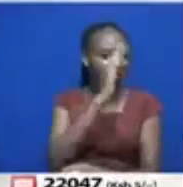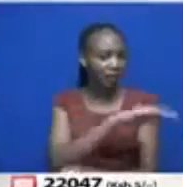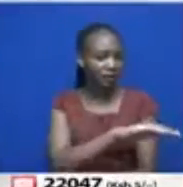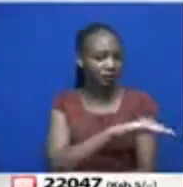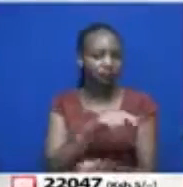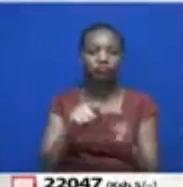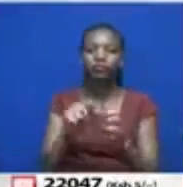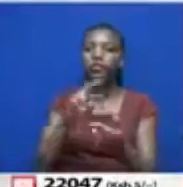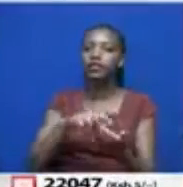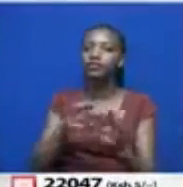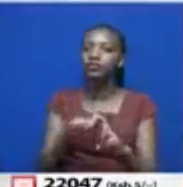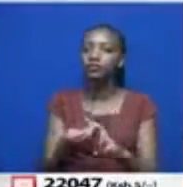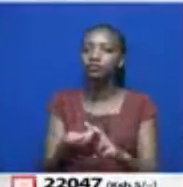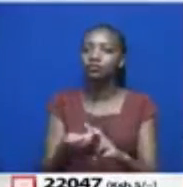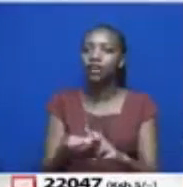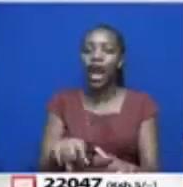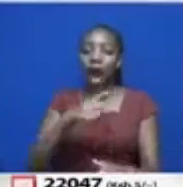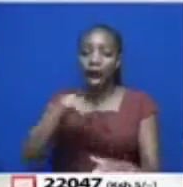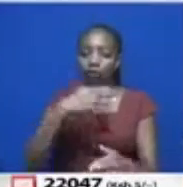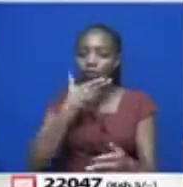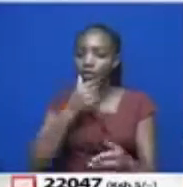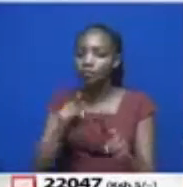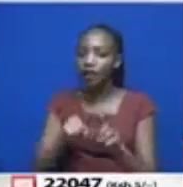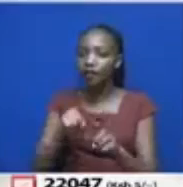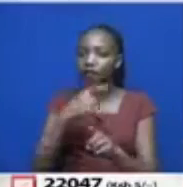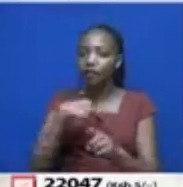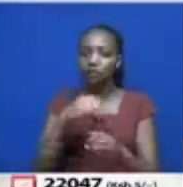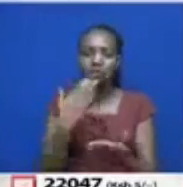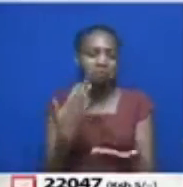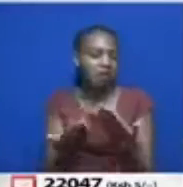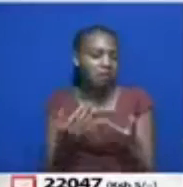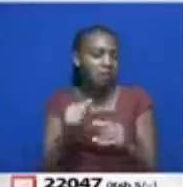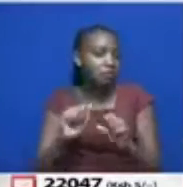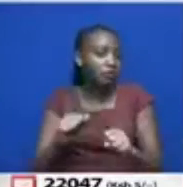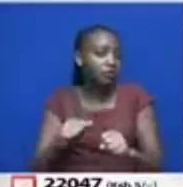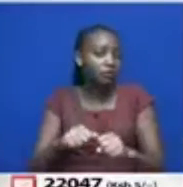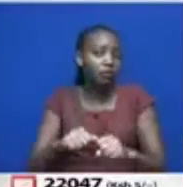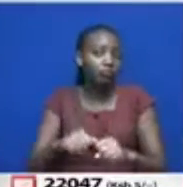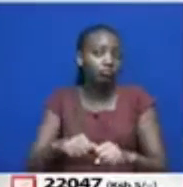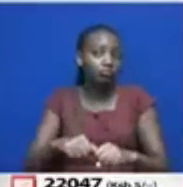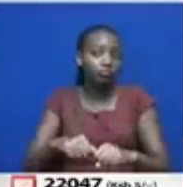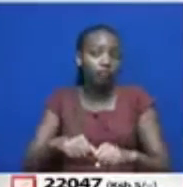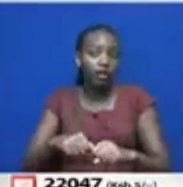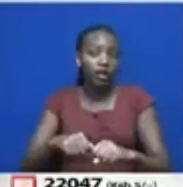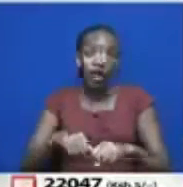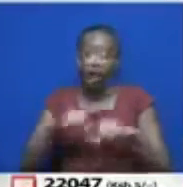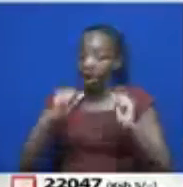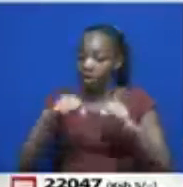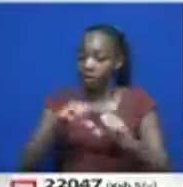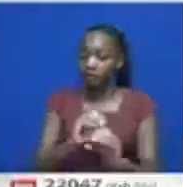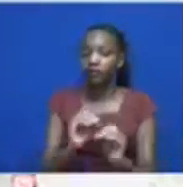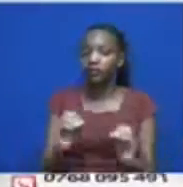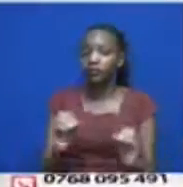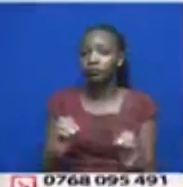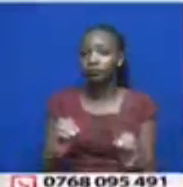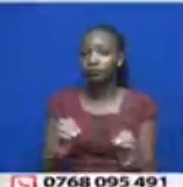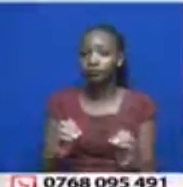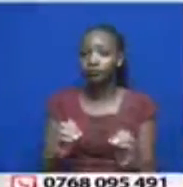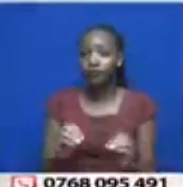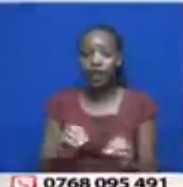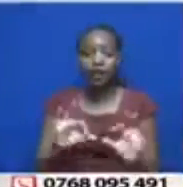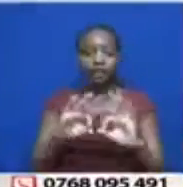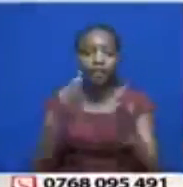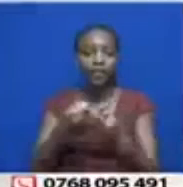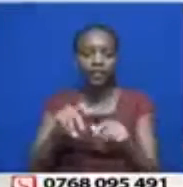relationship. And as brothers who may disagree from time to time, but families always find a way of resolving their problems